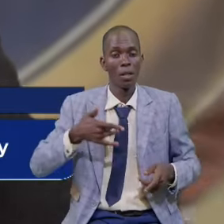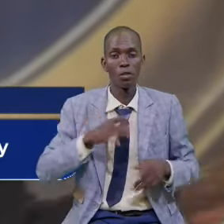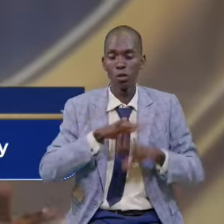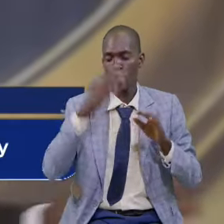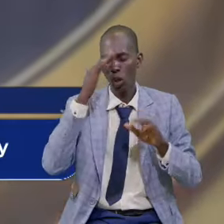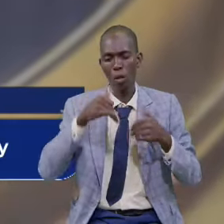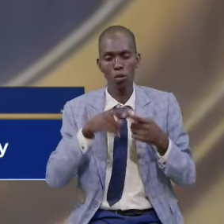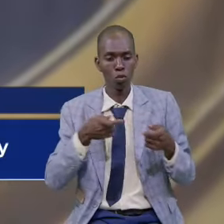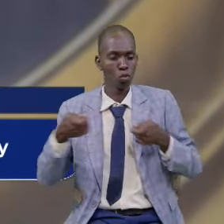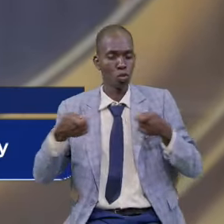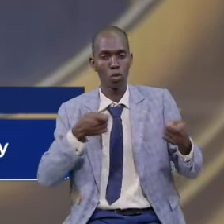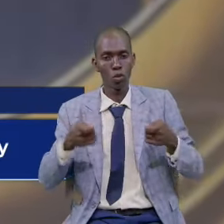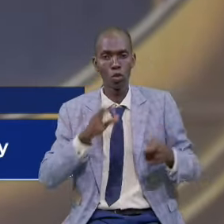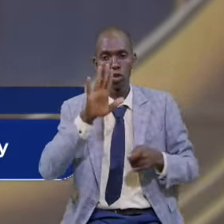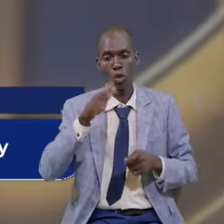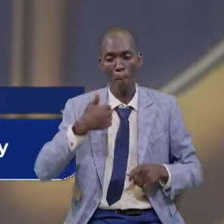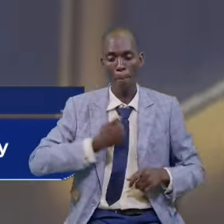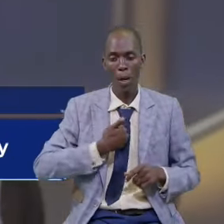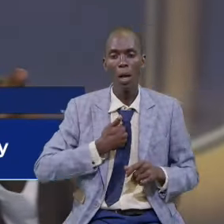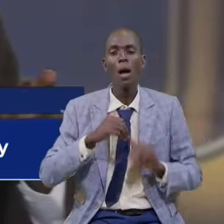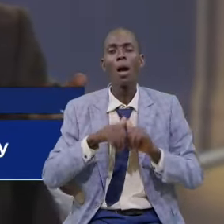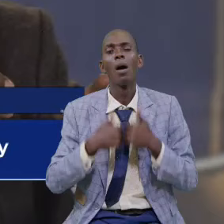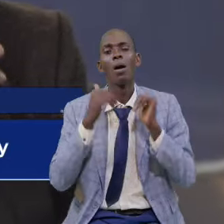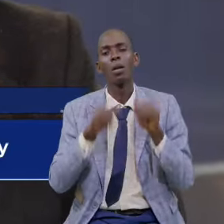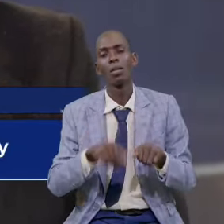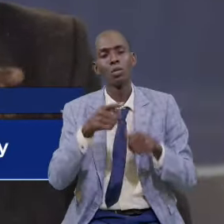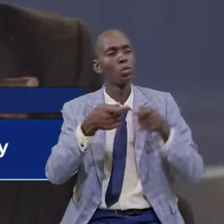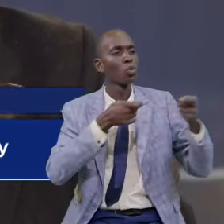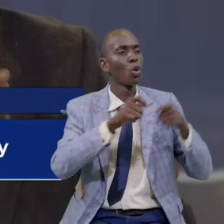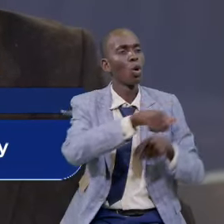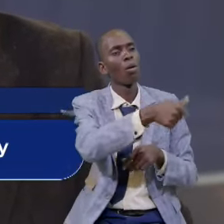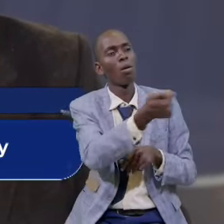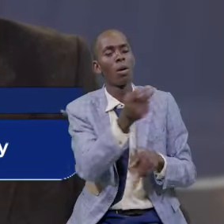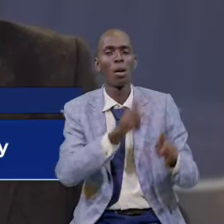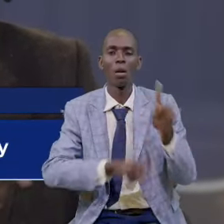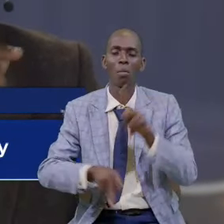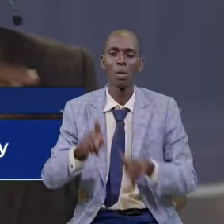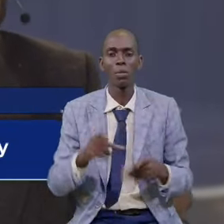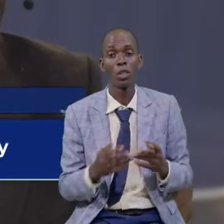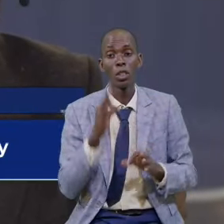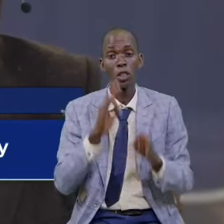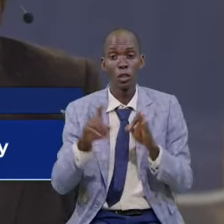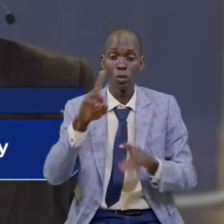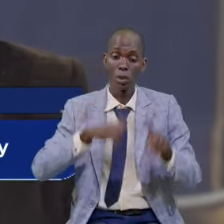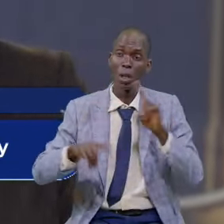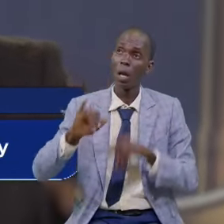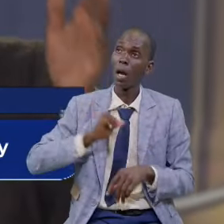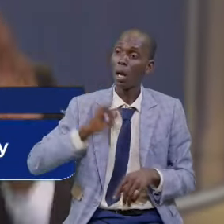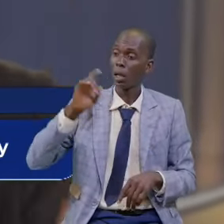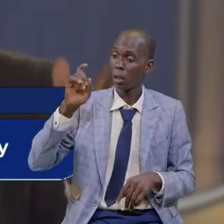you cannot control any other thing. And so when you say, I can, I will,